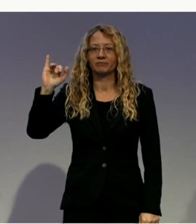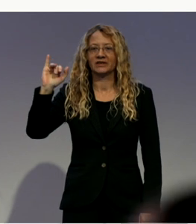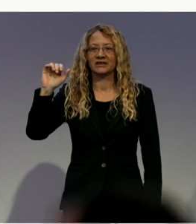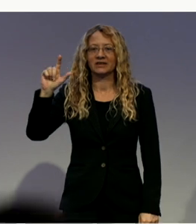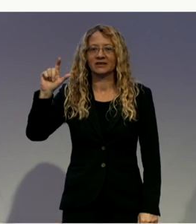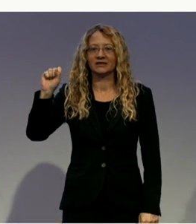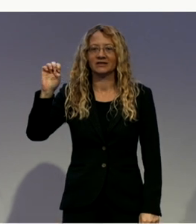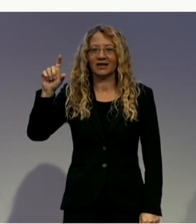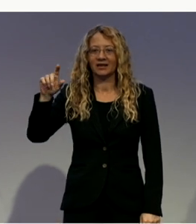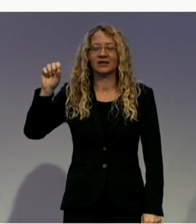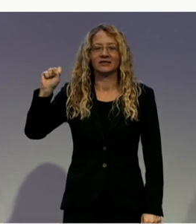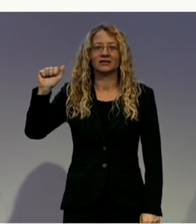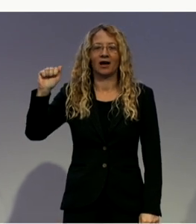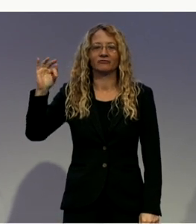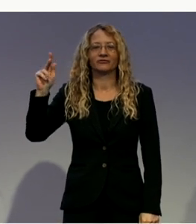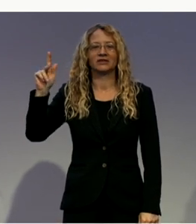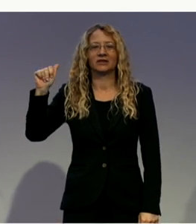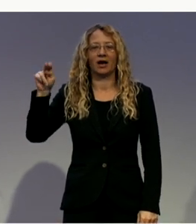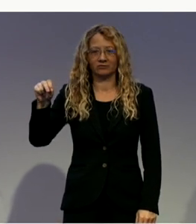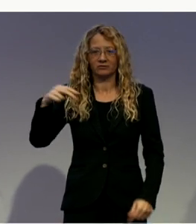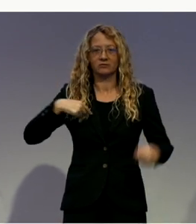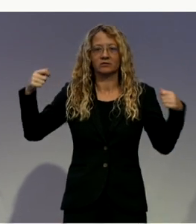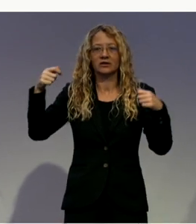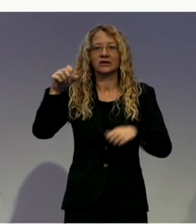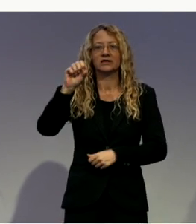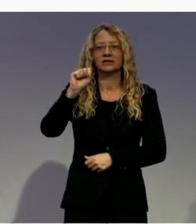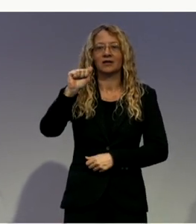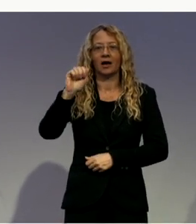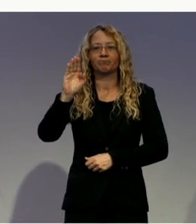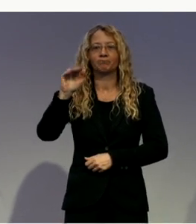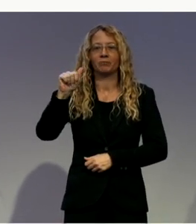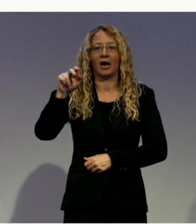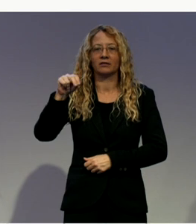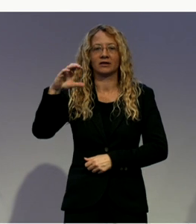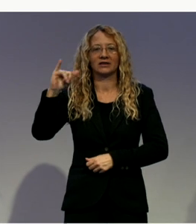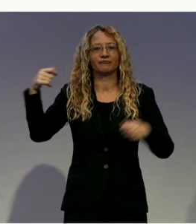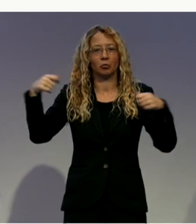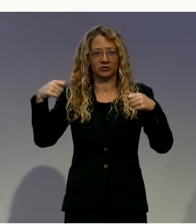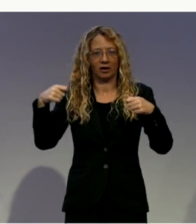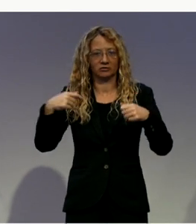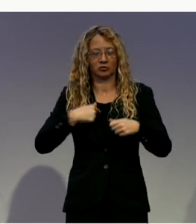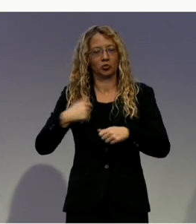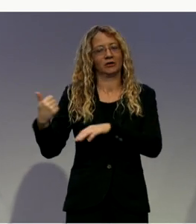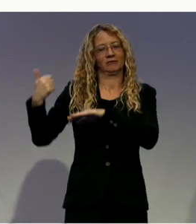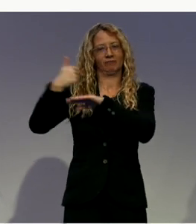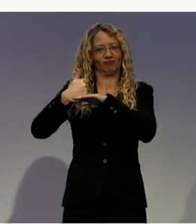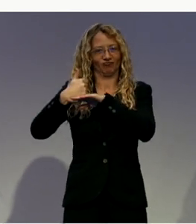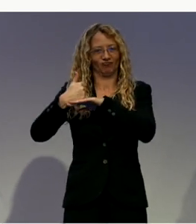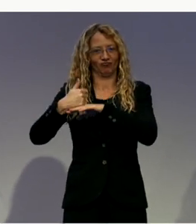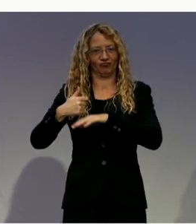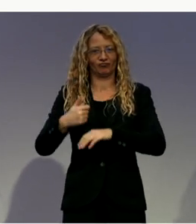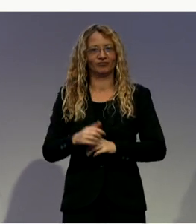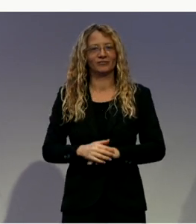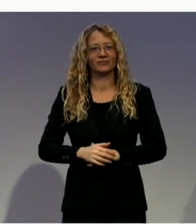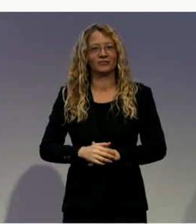from Turkey. We are one of the two biggest family foundations in Turkey. Since